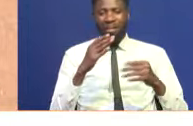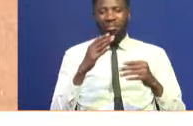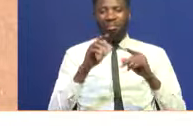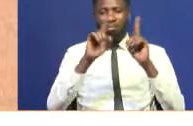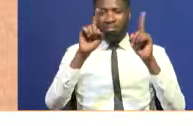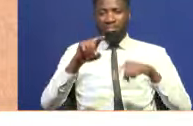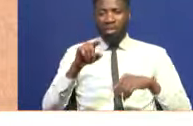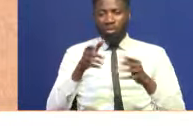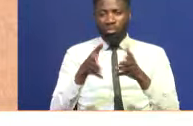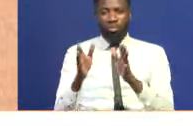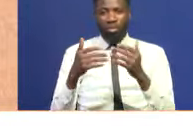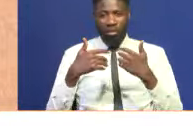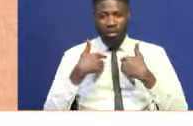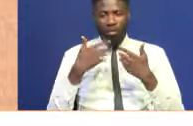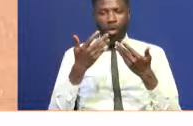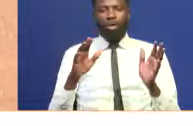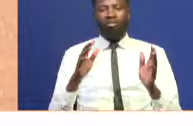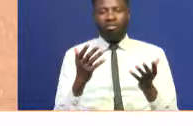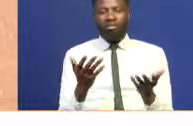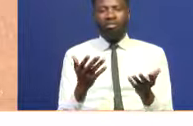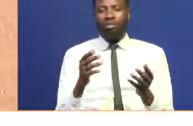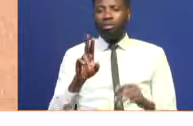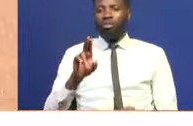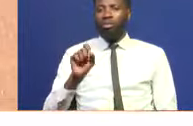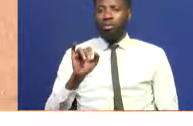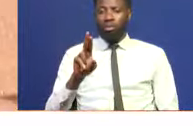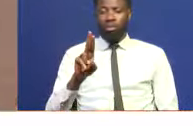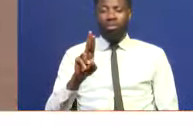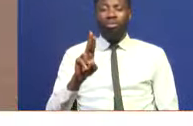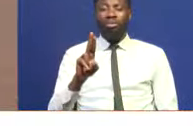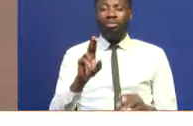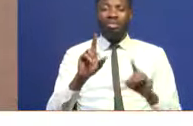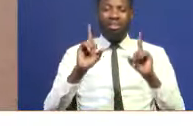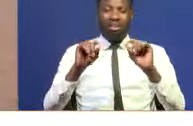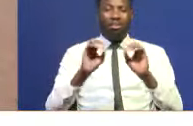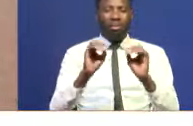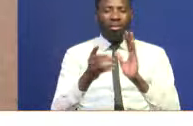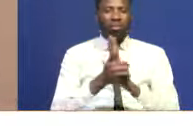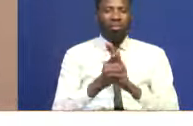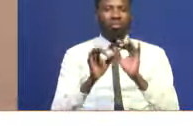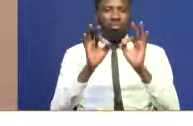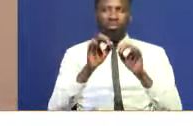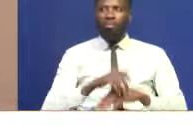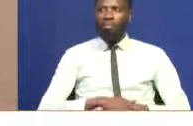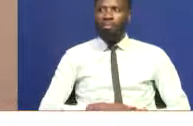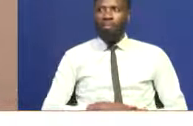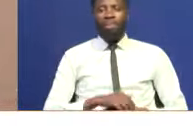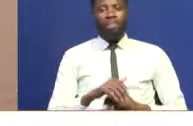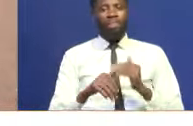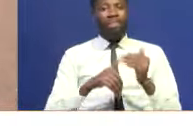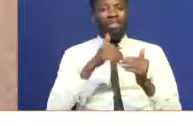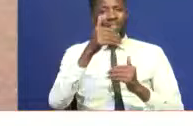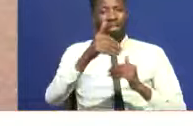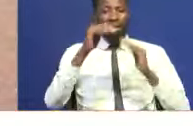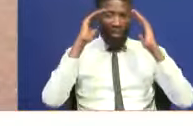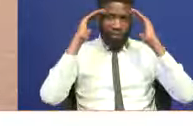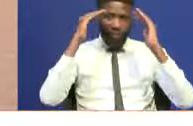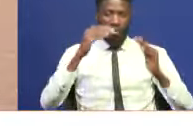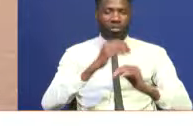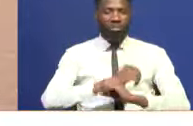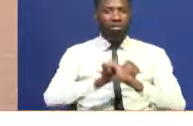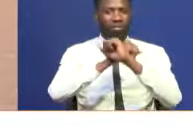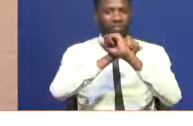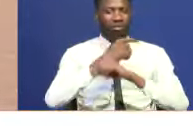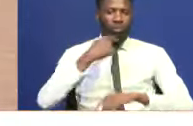lakini USIU is a worthy opponent. They have some good skills. The thing we'll be focusing on is our defense. We need to really work on